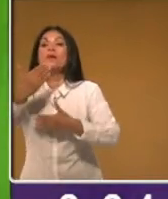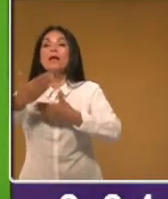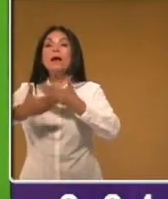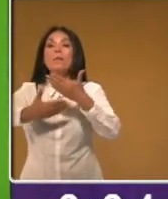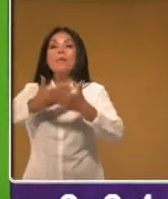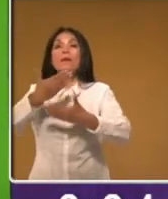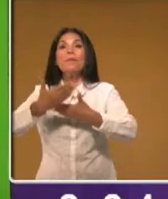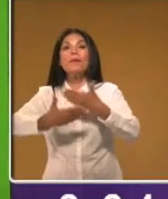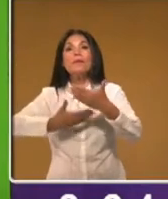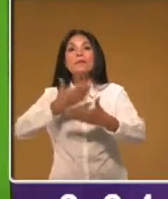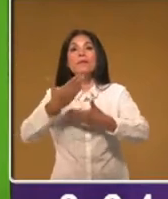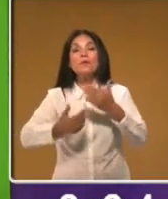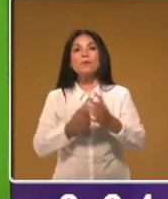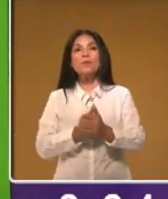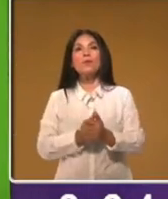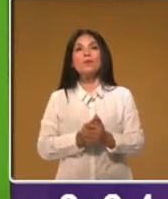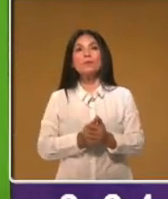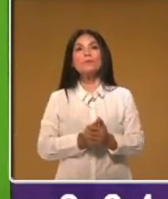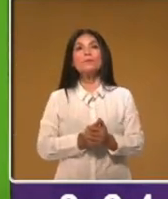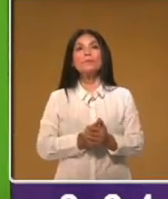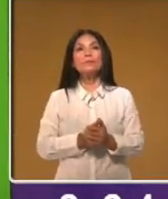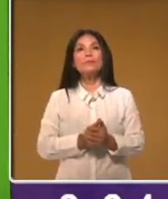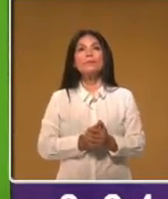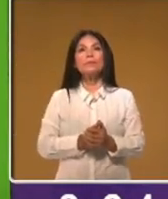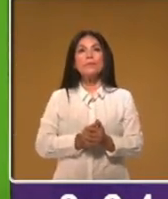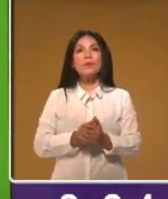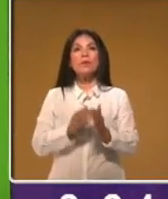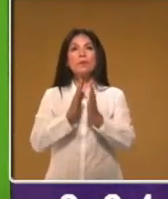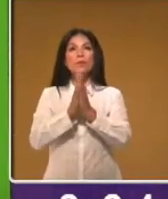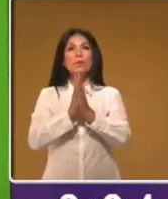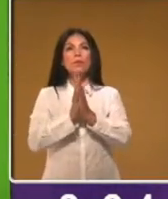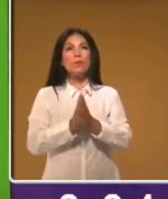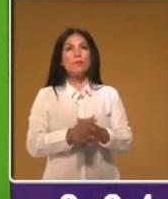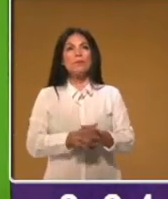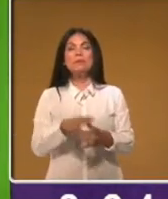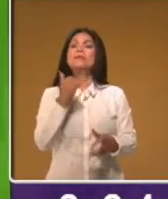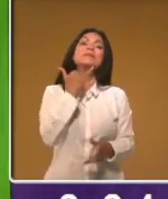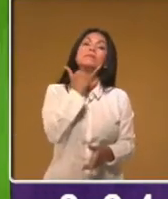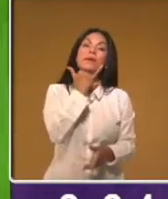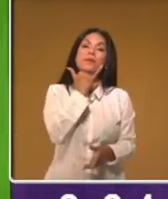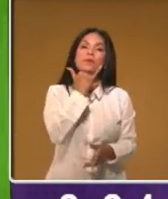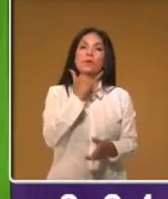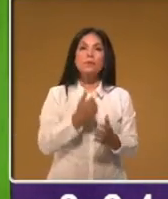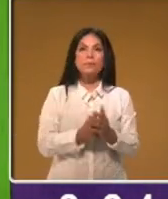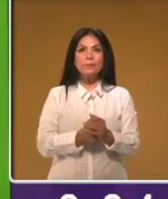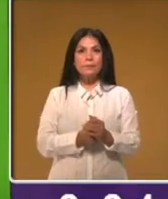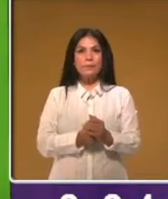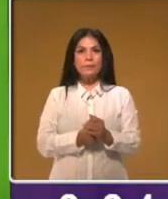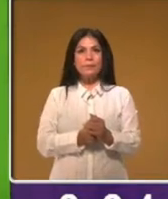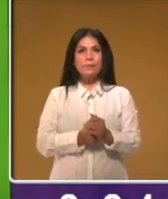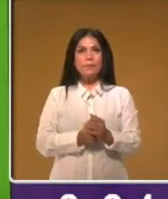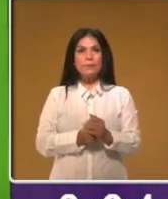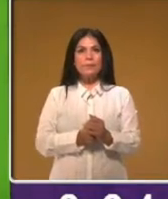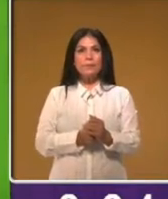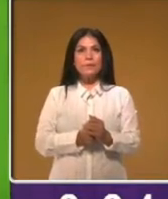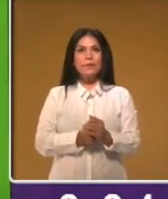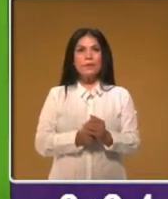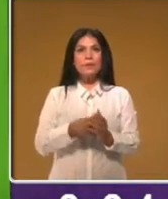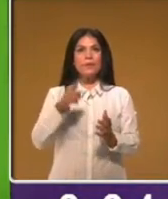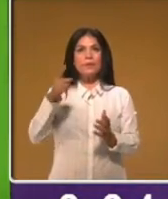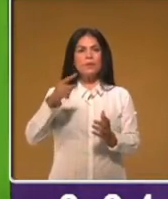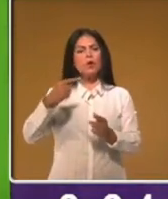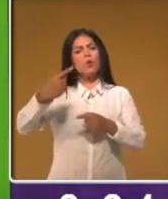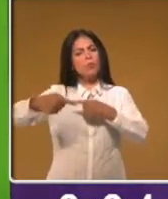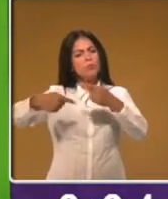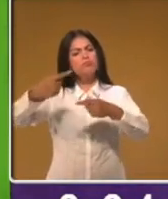use some of these expressions to say, sorry, please accept my apologize for, and then you